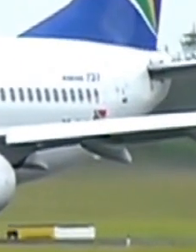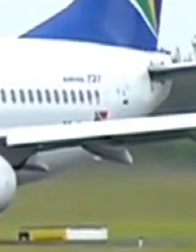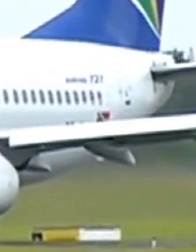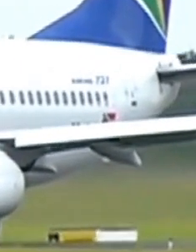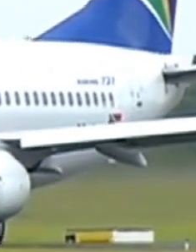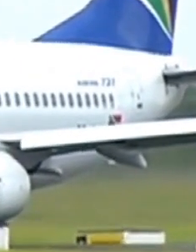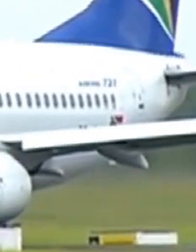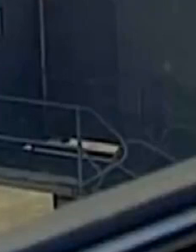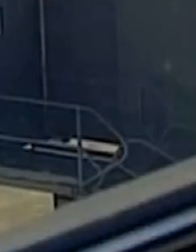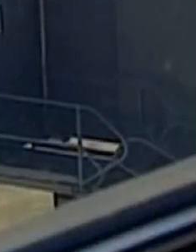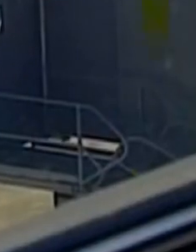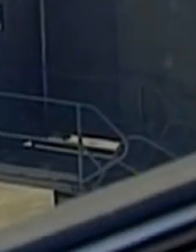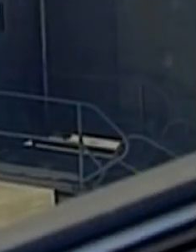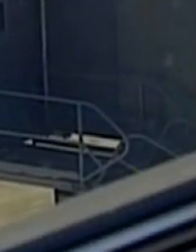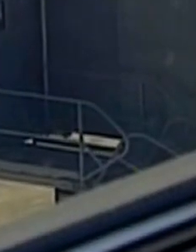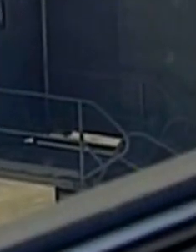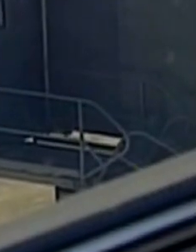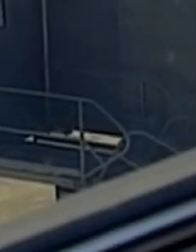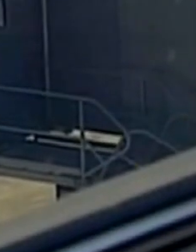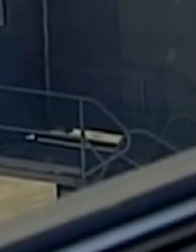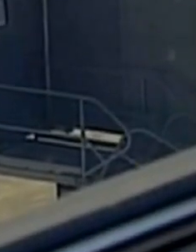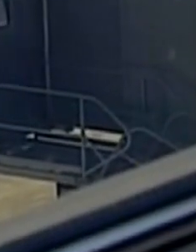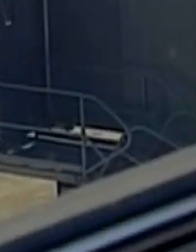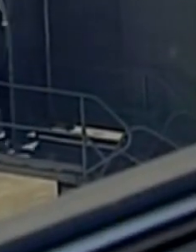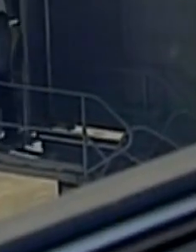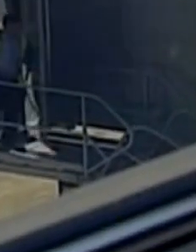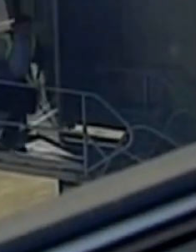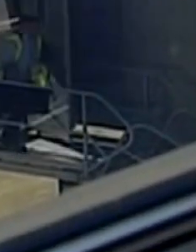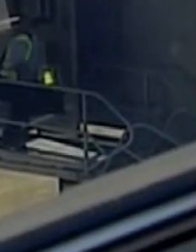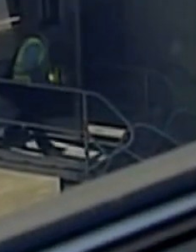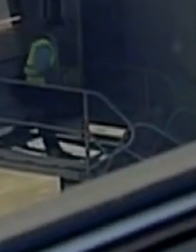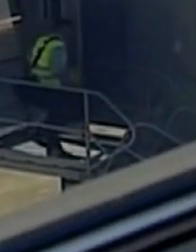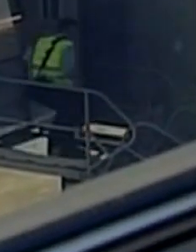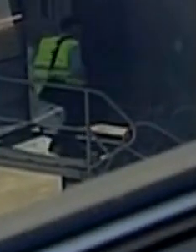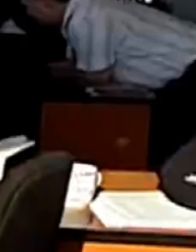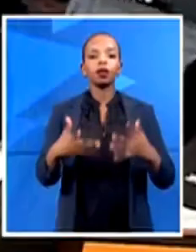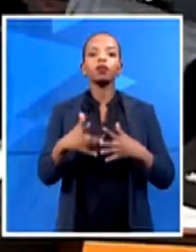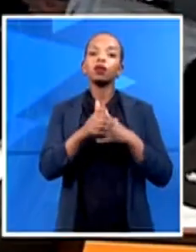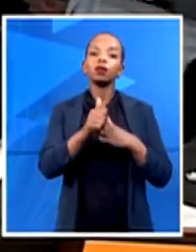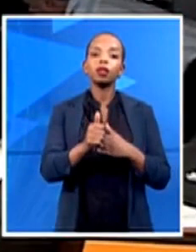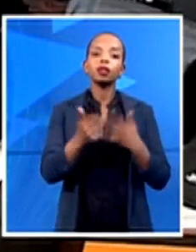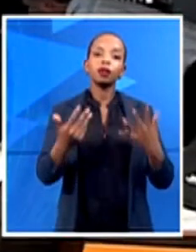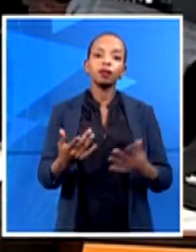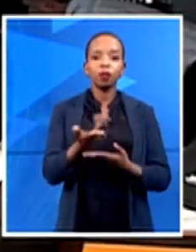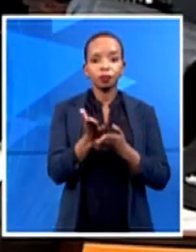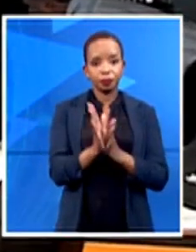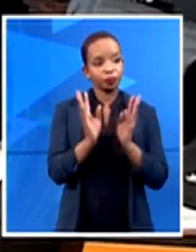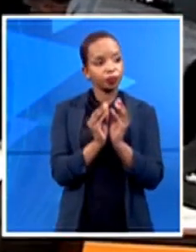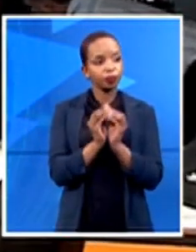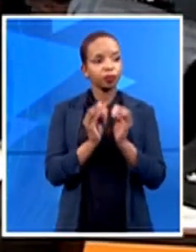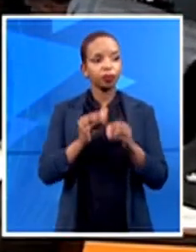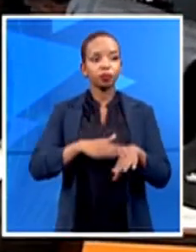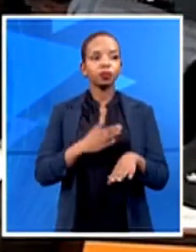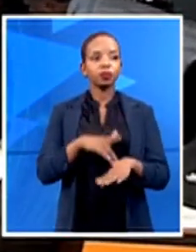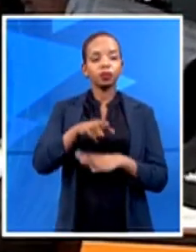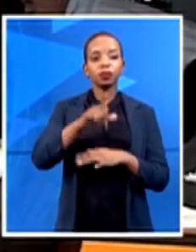SAA's business rescue plan in the lead-up to a creditors meeting later this month, which will decide whether the plan will be